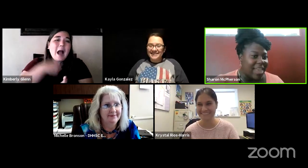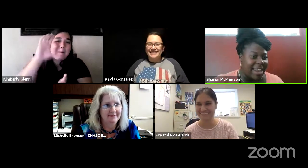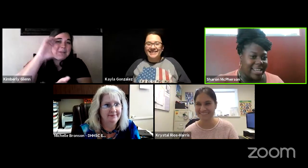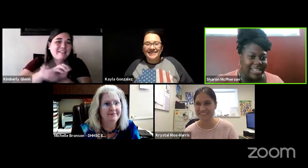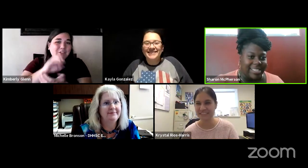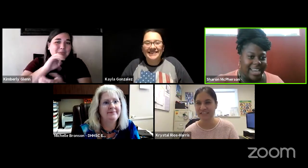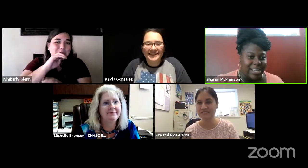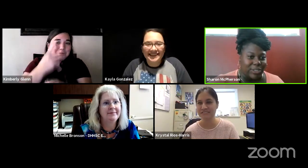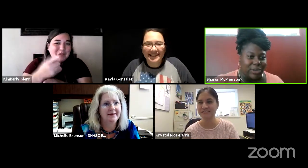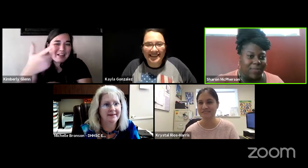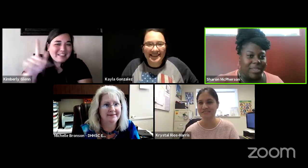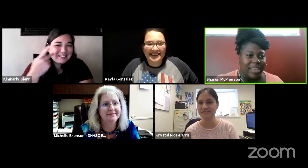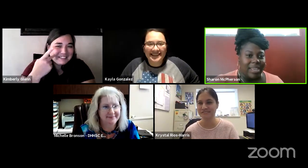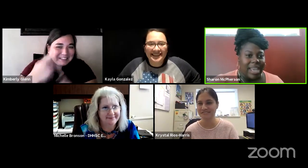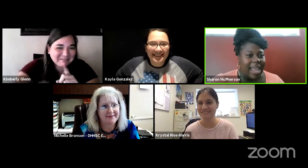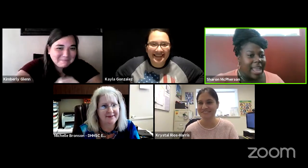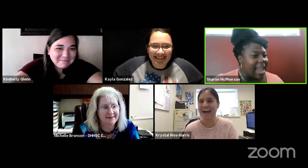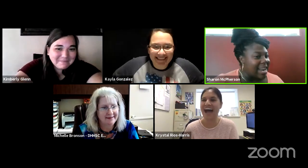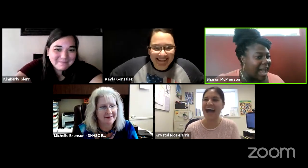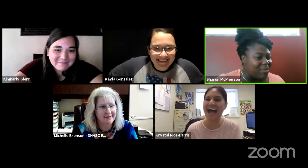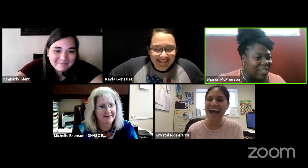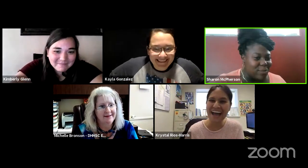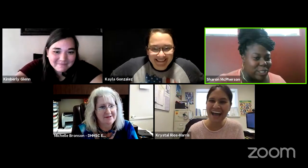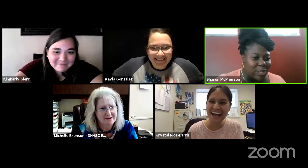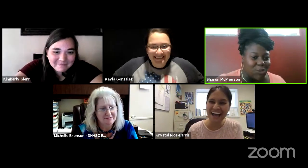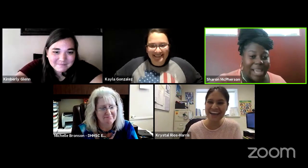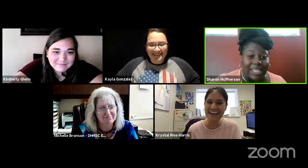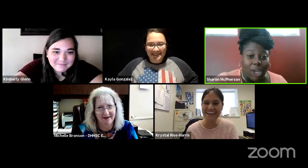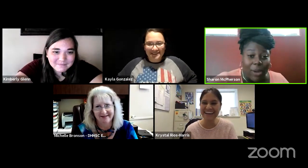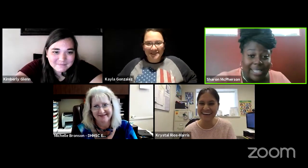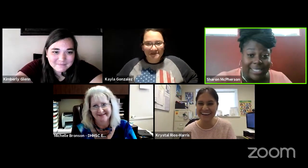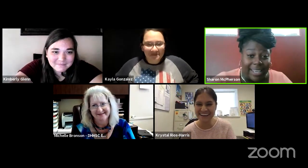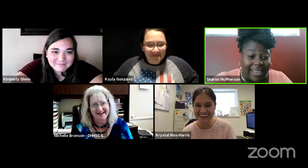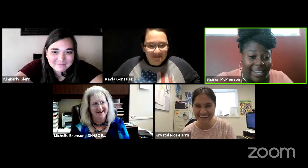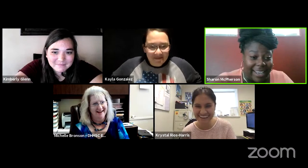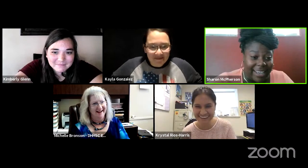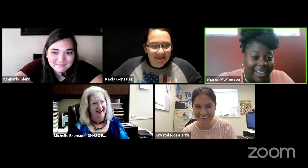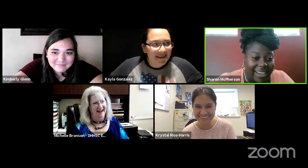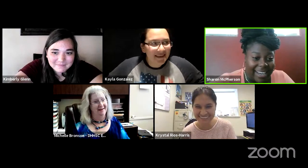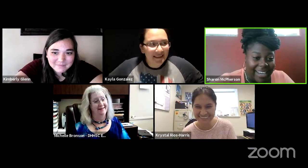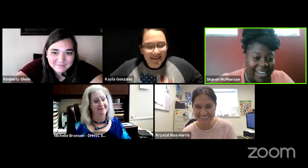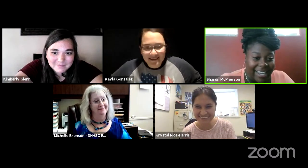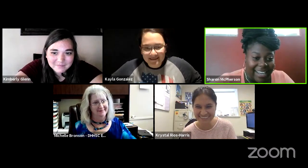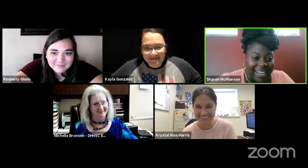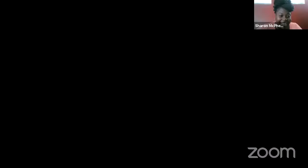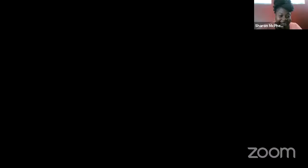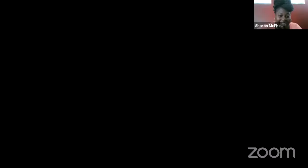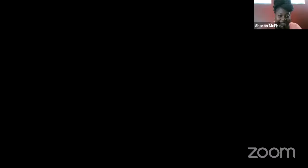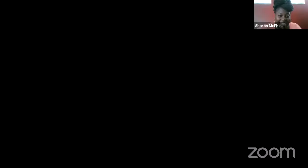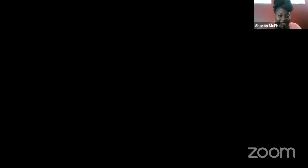agreement, that is the answer. And I believe Michelle is right. Let's go ahead and see.